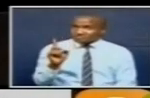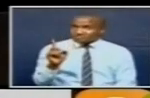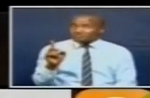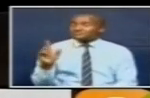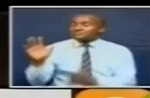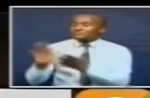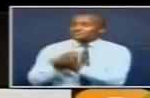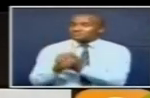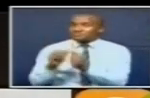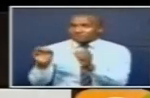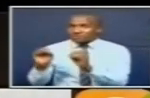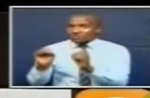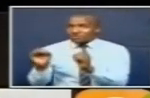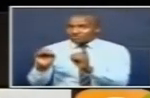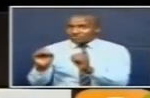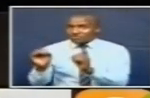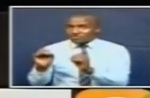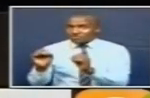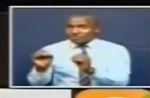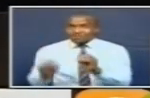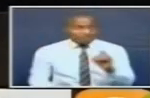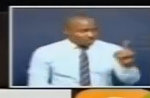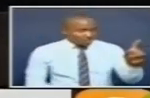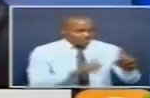completed. But at the PPOA,